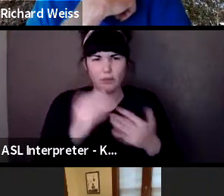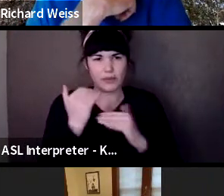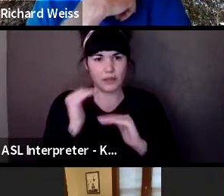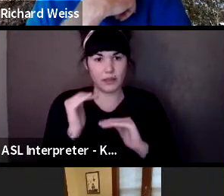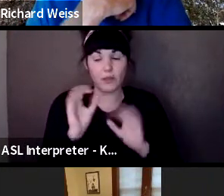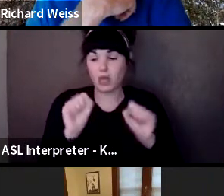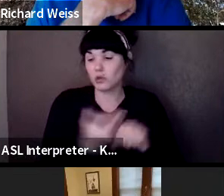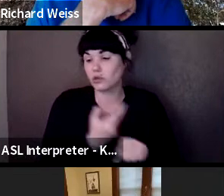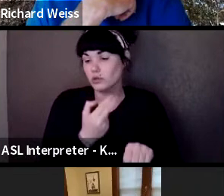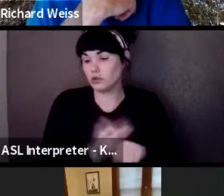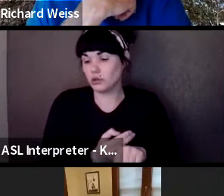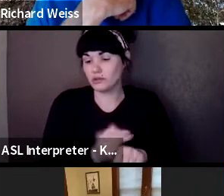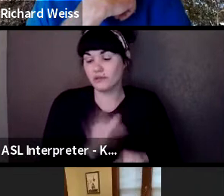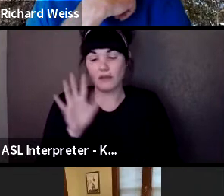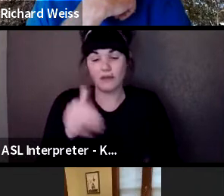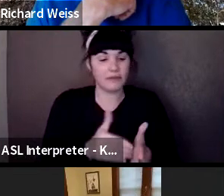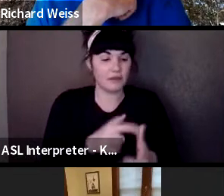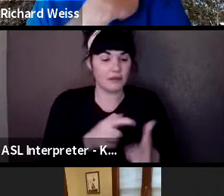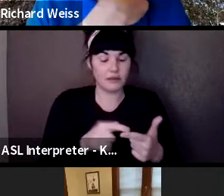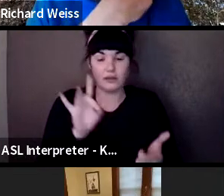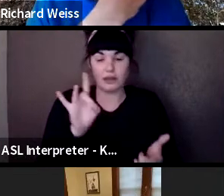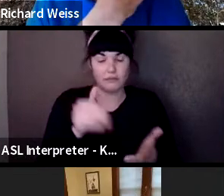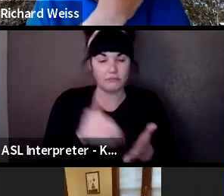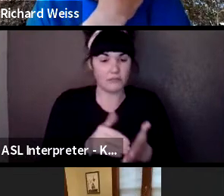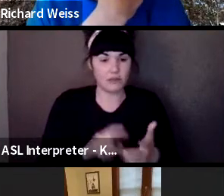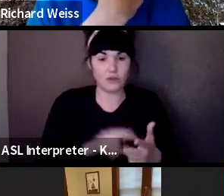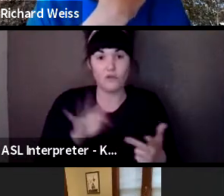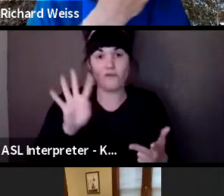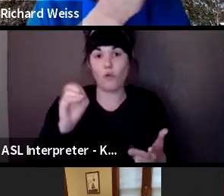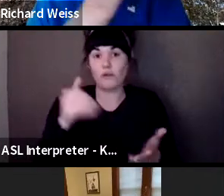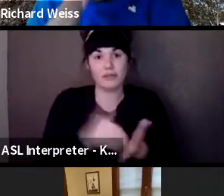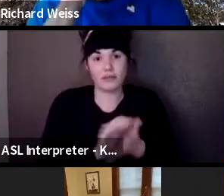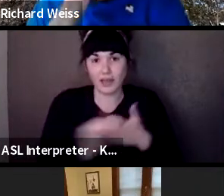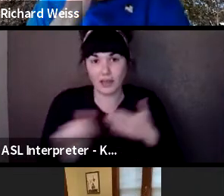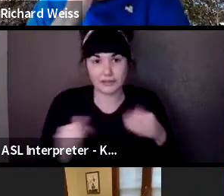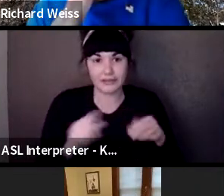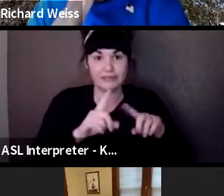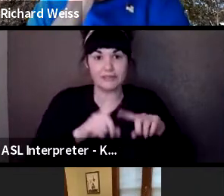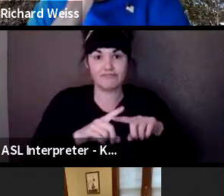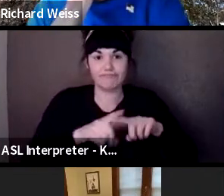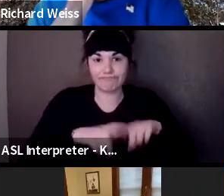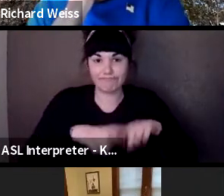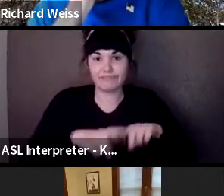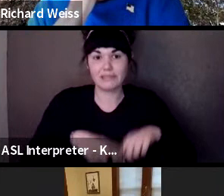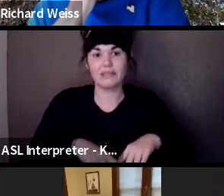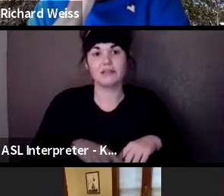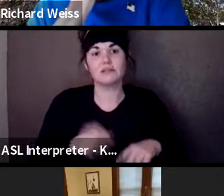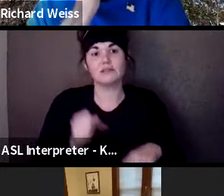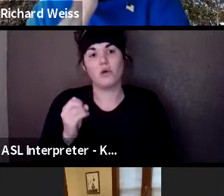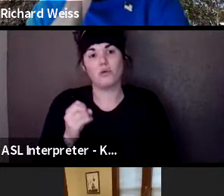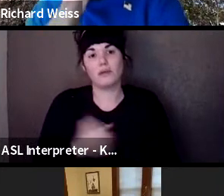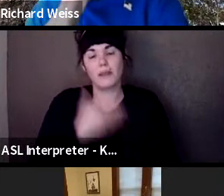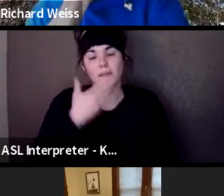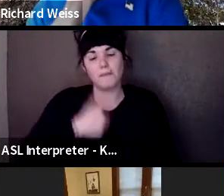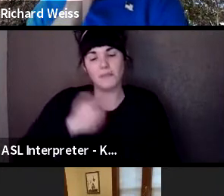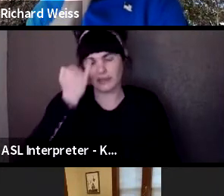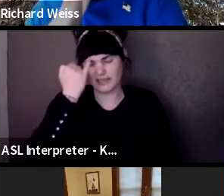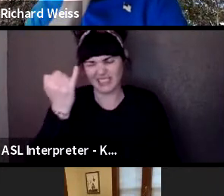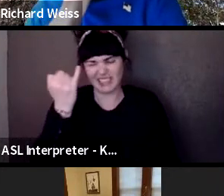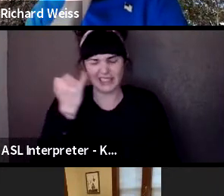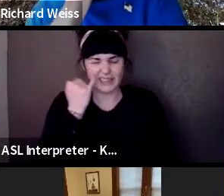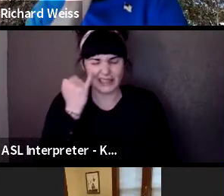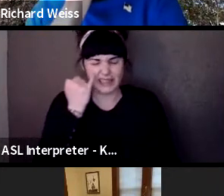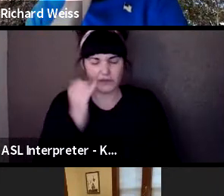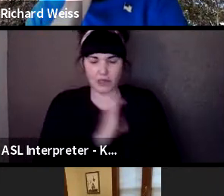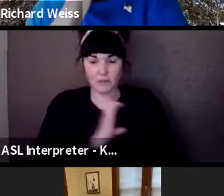or 40,000 of it. So again, I think it might be the best course of action if the commission would